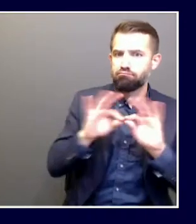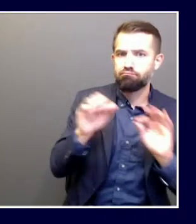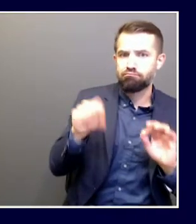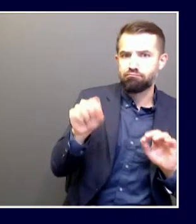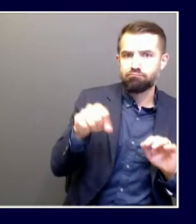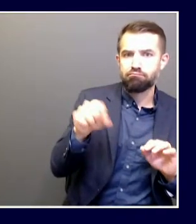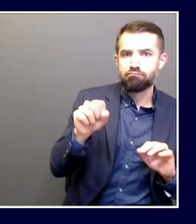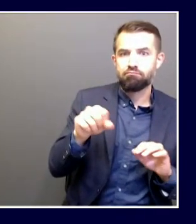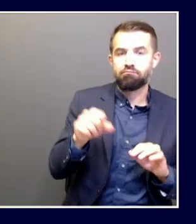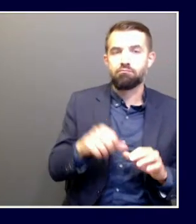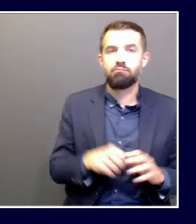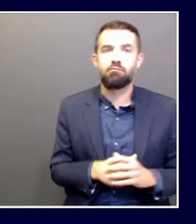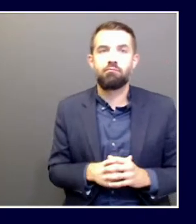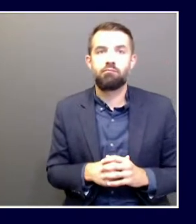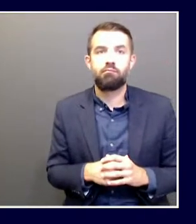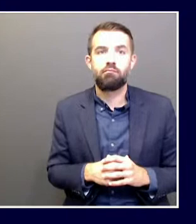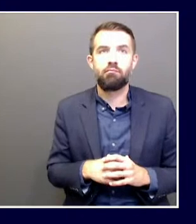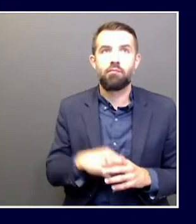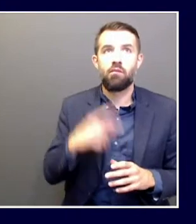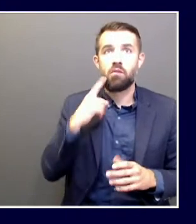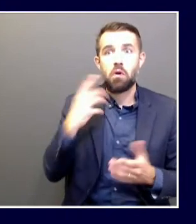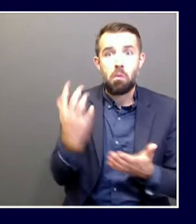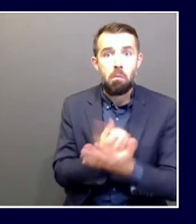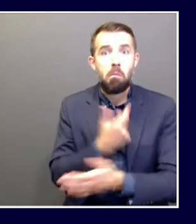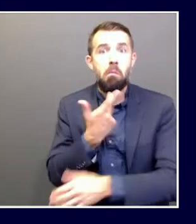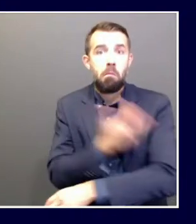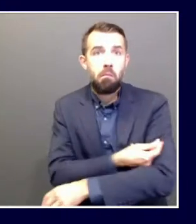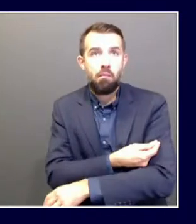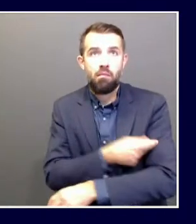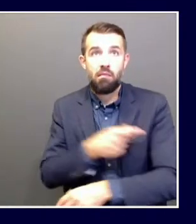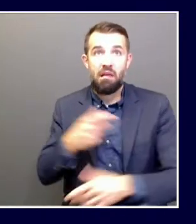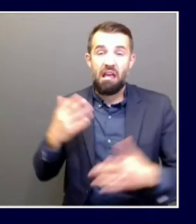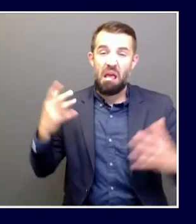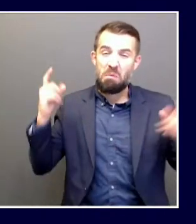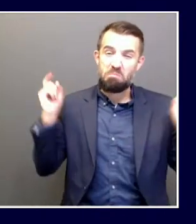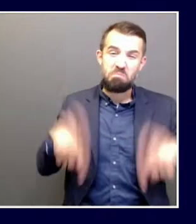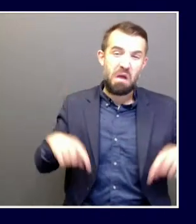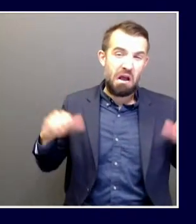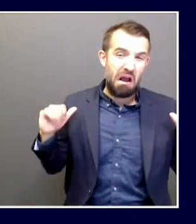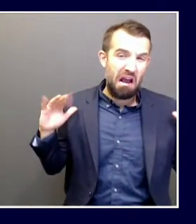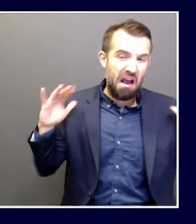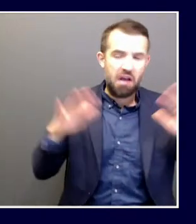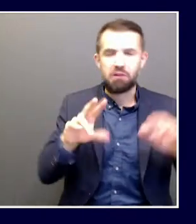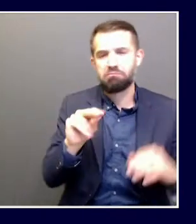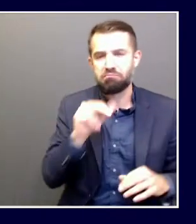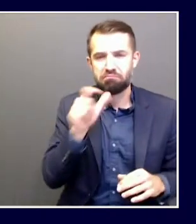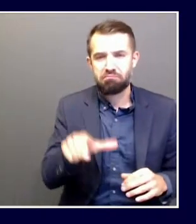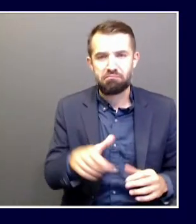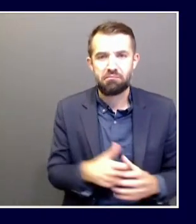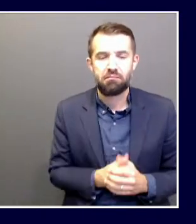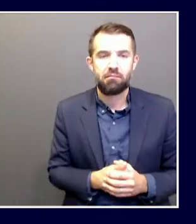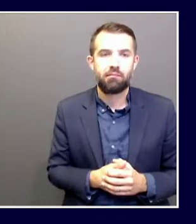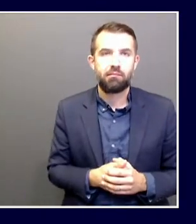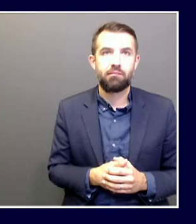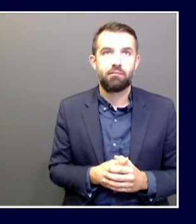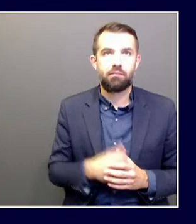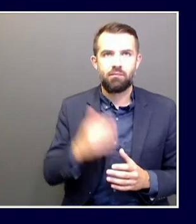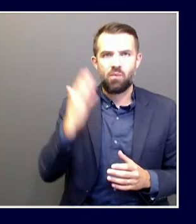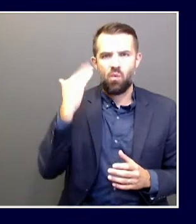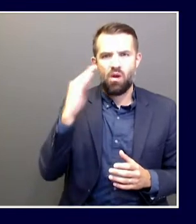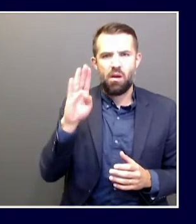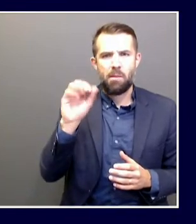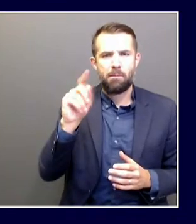run there. But the thing that drove the decision around boosters was that they were starting to see